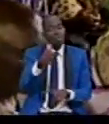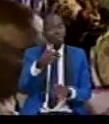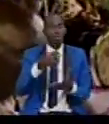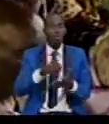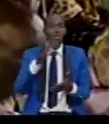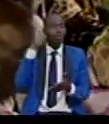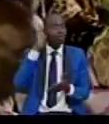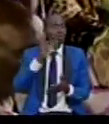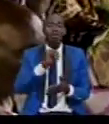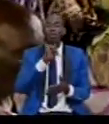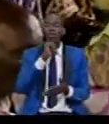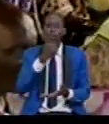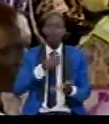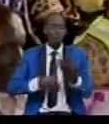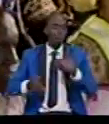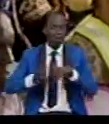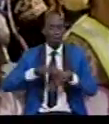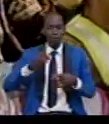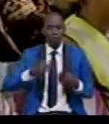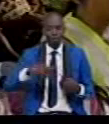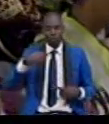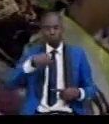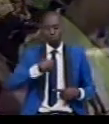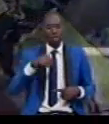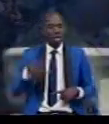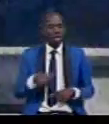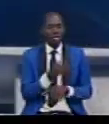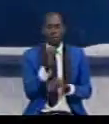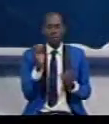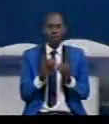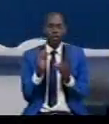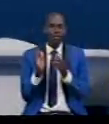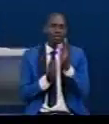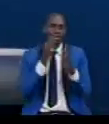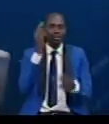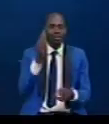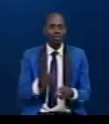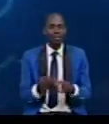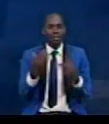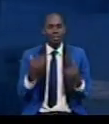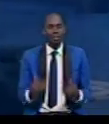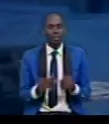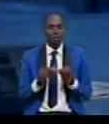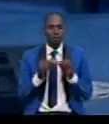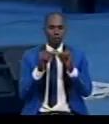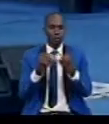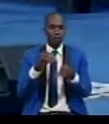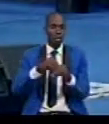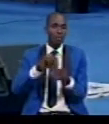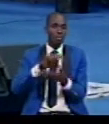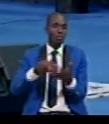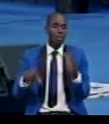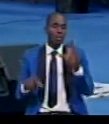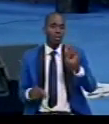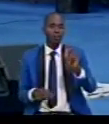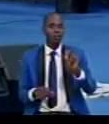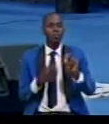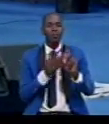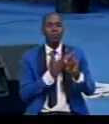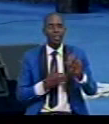you anymore in Jesus. And look at verse 30. In verse 30, it says, and Jesus